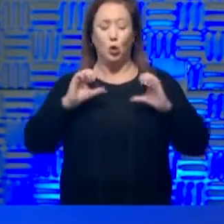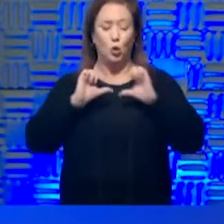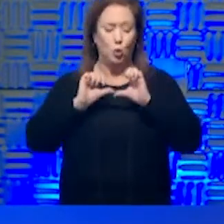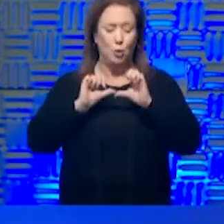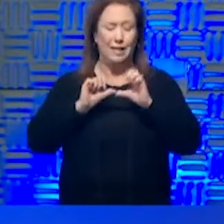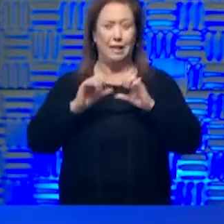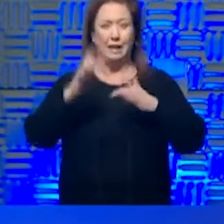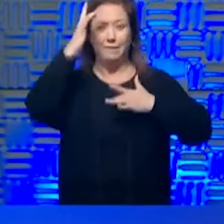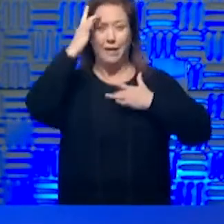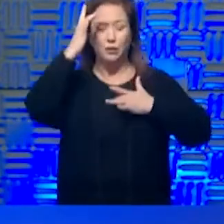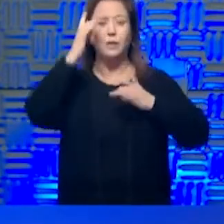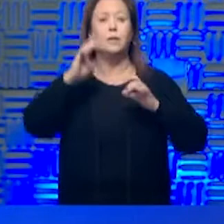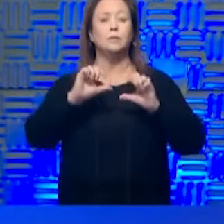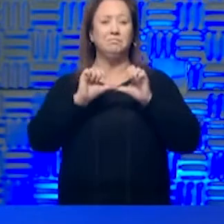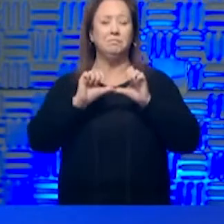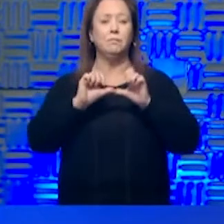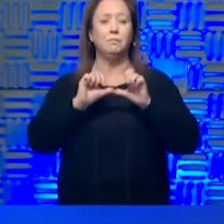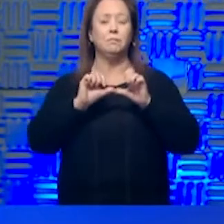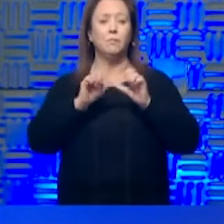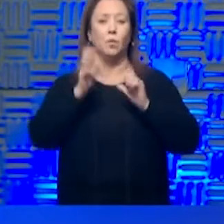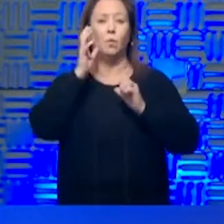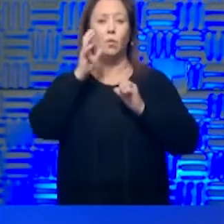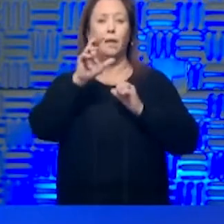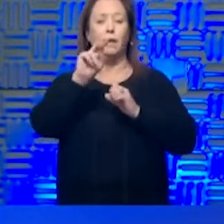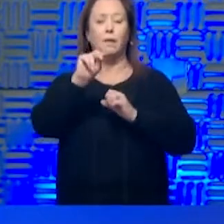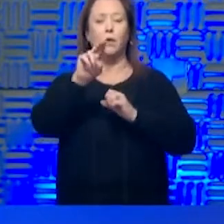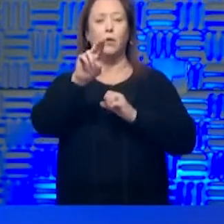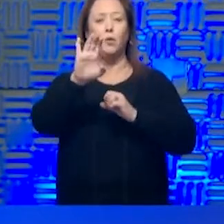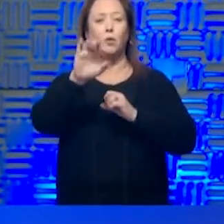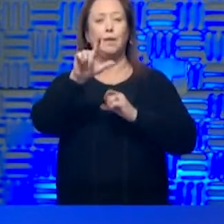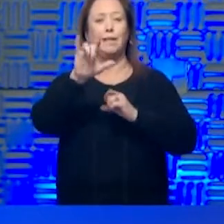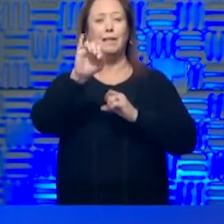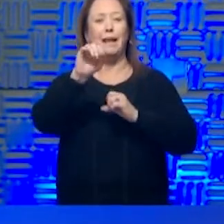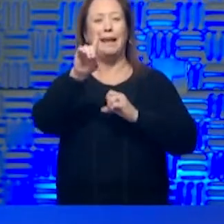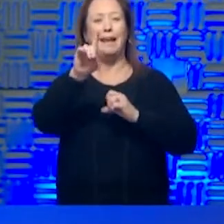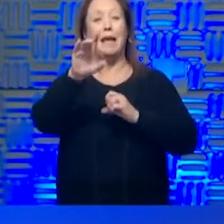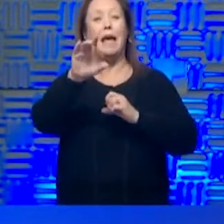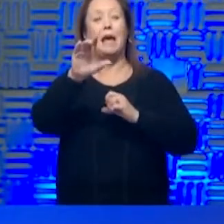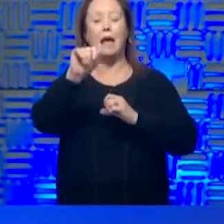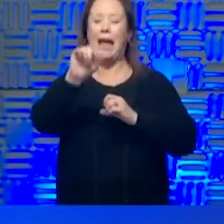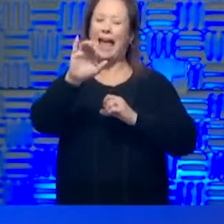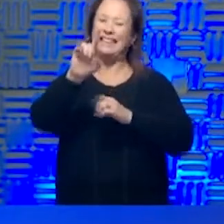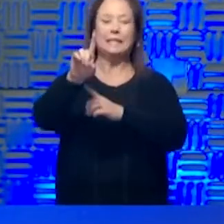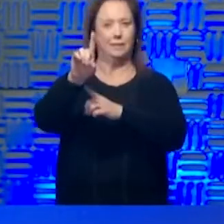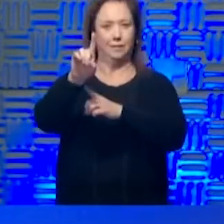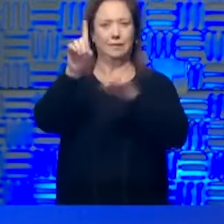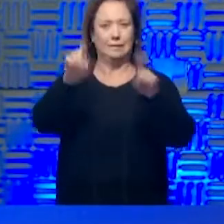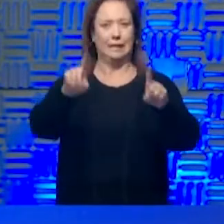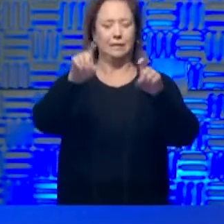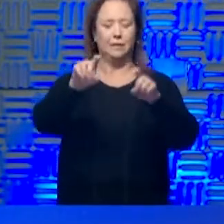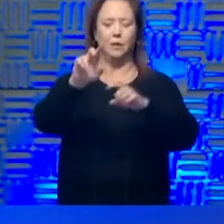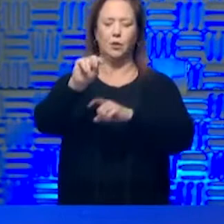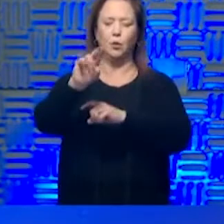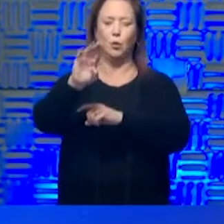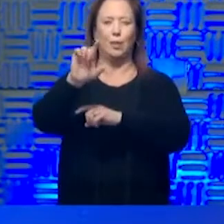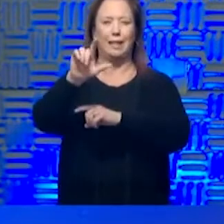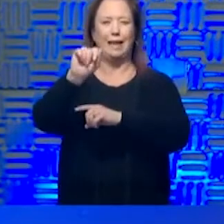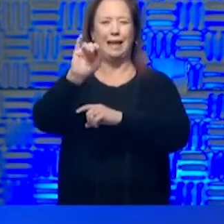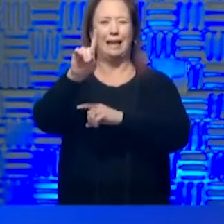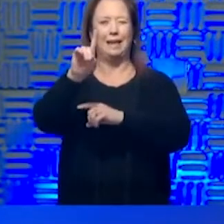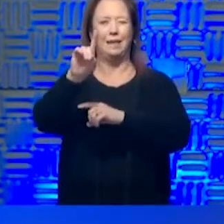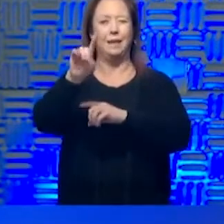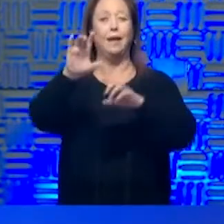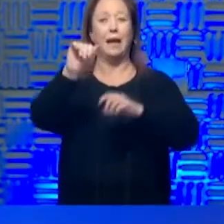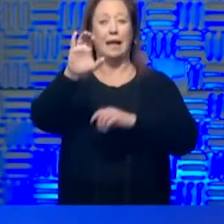acute illness is going to be the nucleic acid test. But I definitely believe that the antibody test will be helpful and